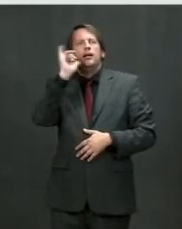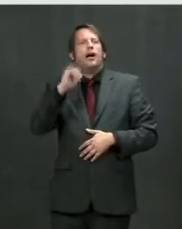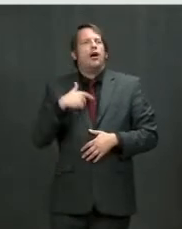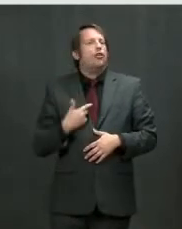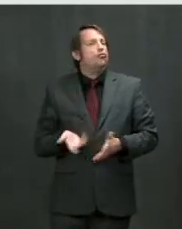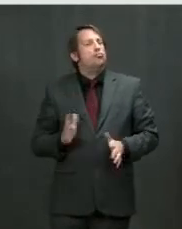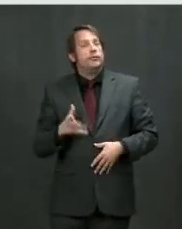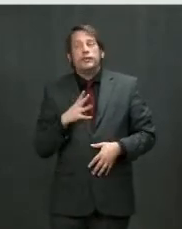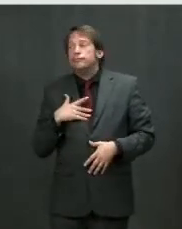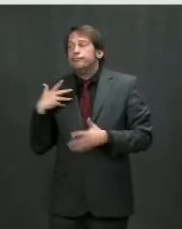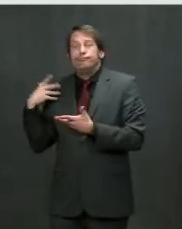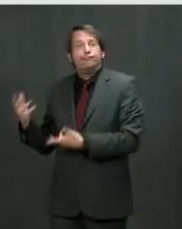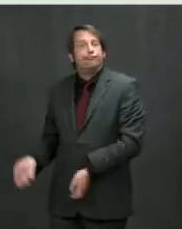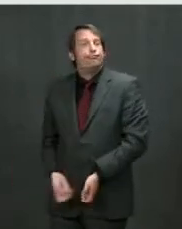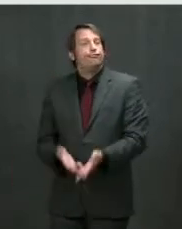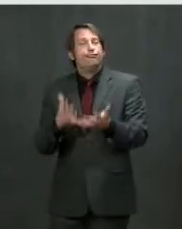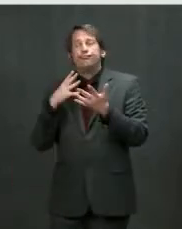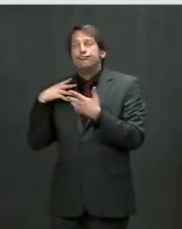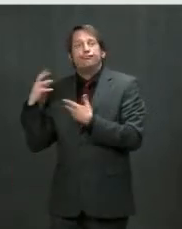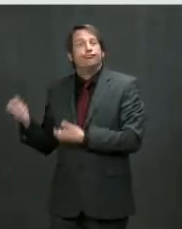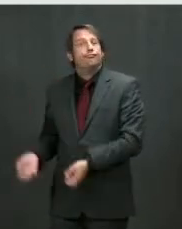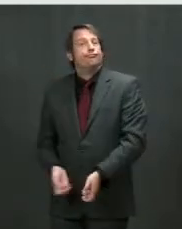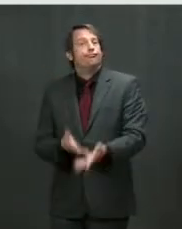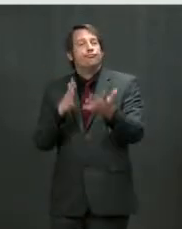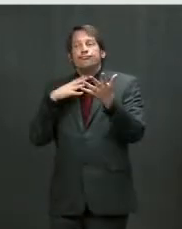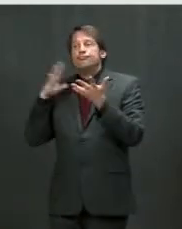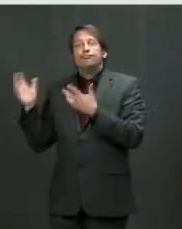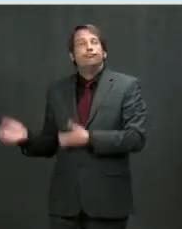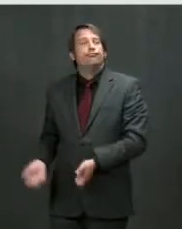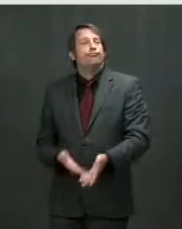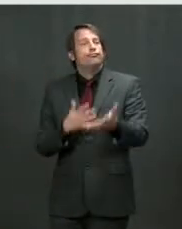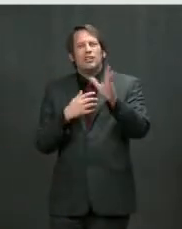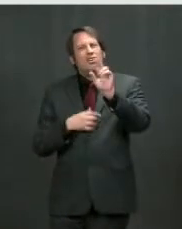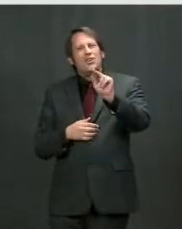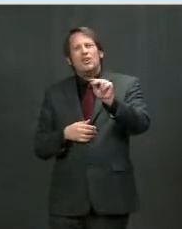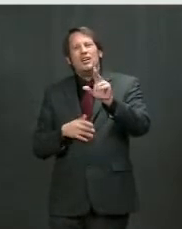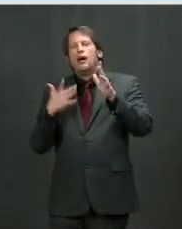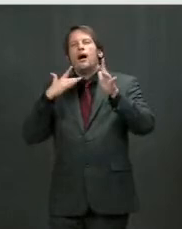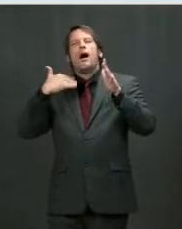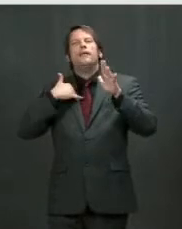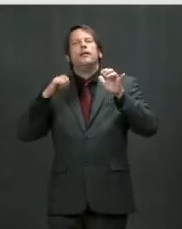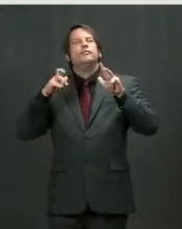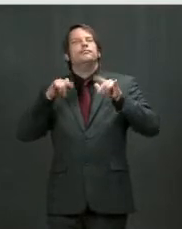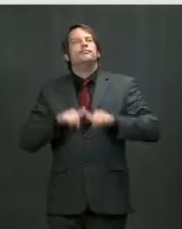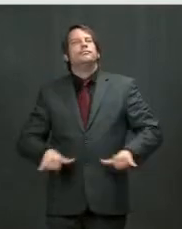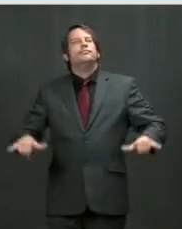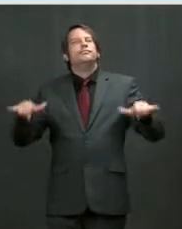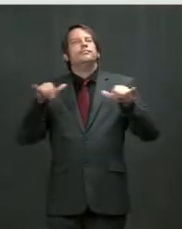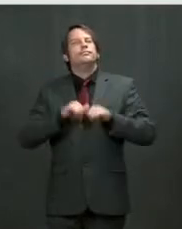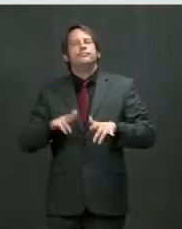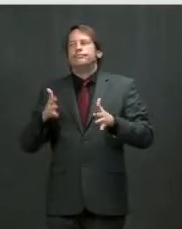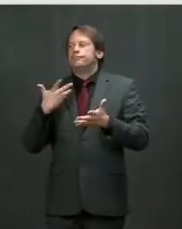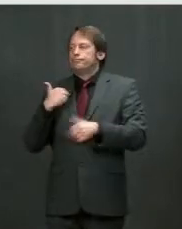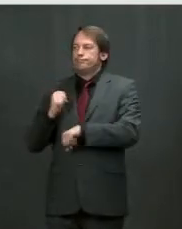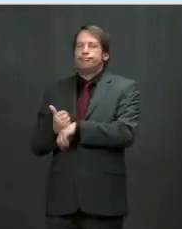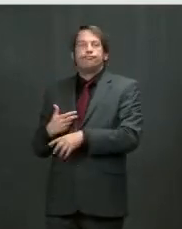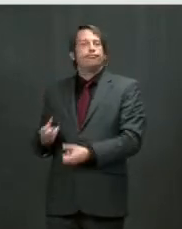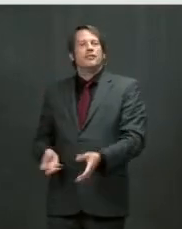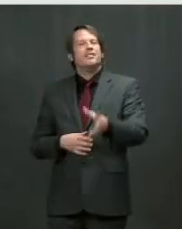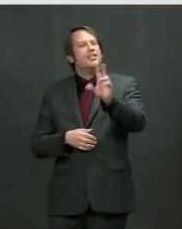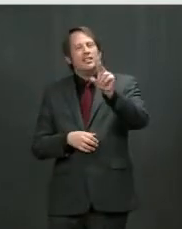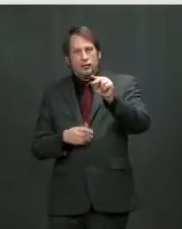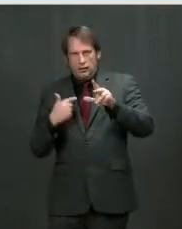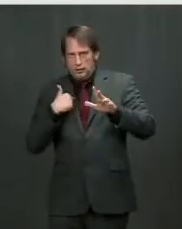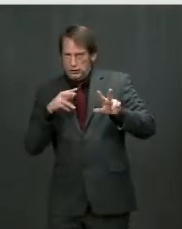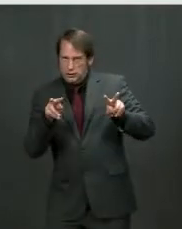vaccination program according to some formula. It's not true in the least. We are getting the amount of vaccines we think are needed for the